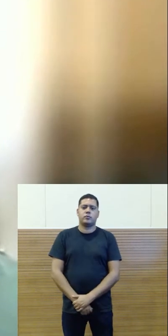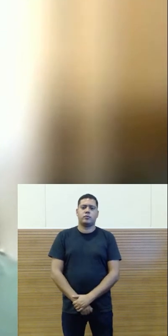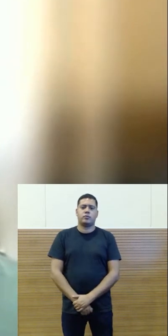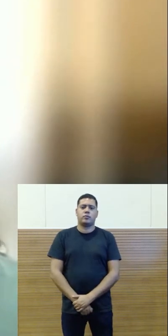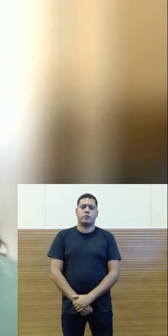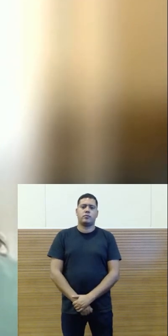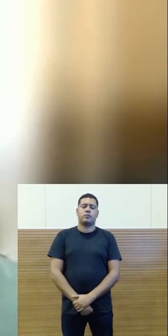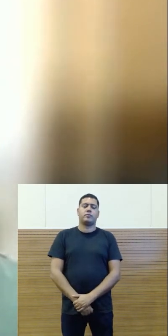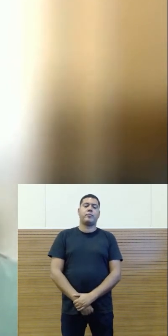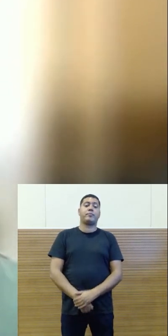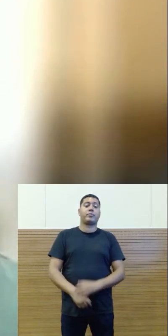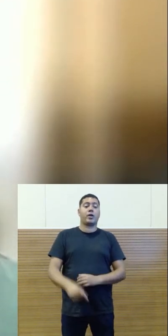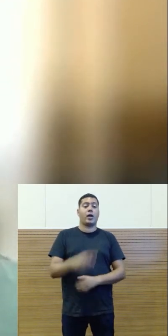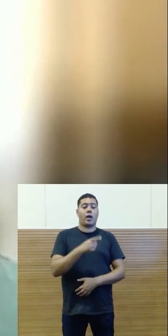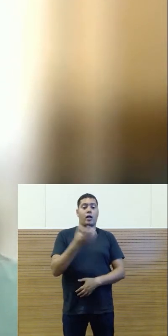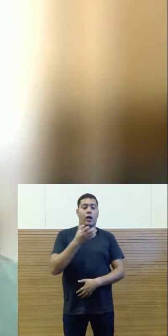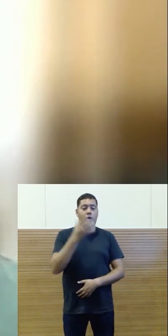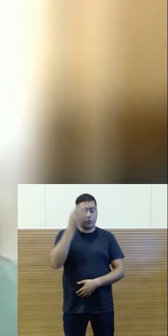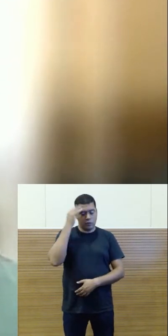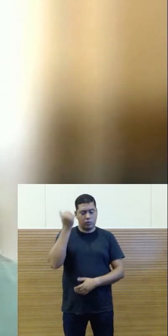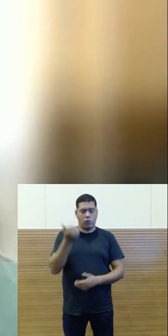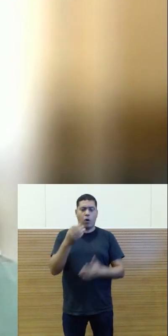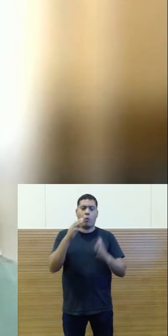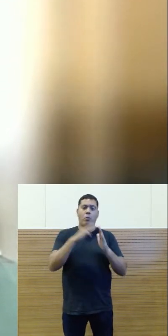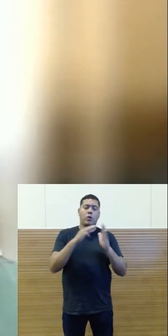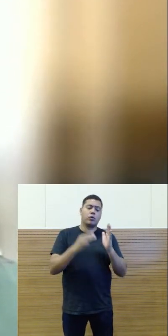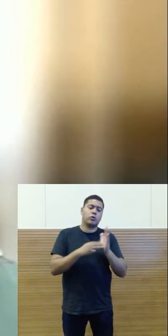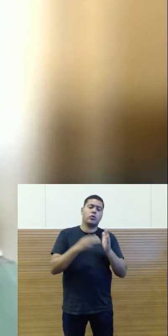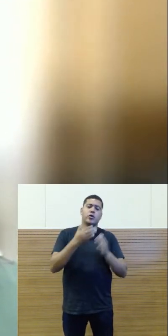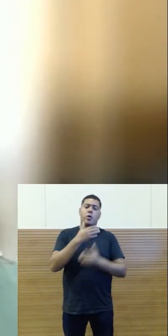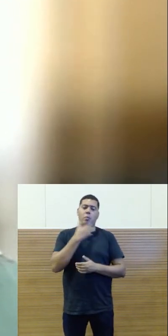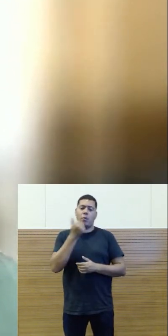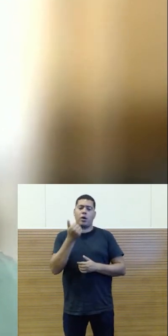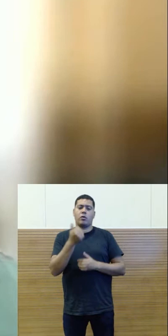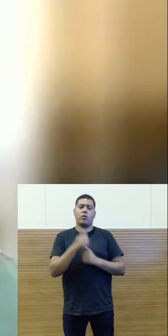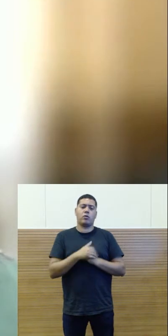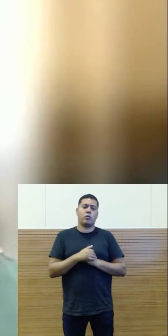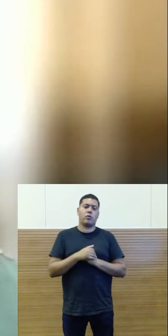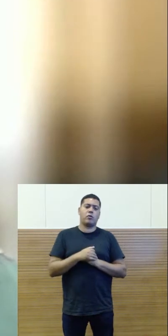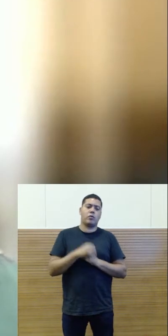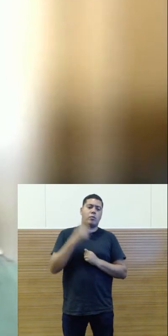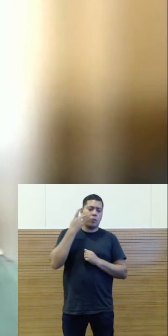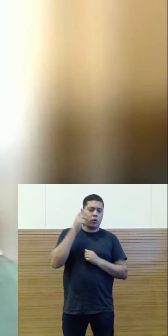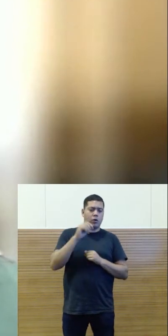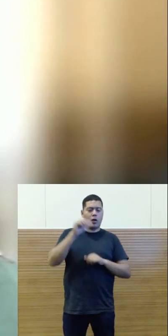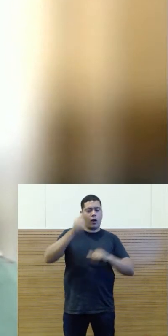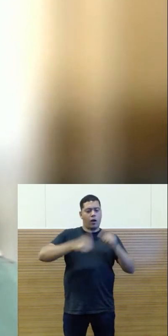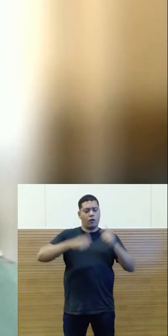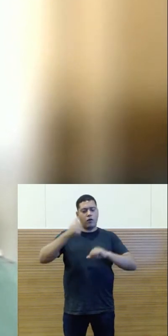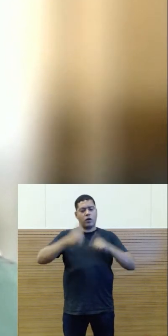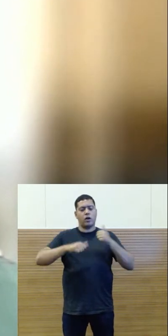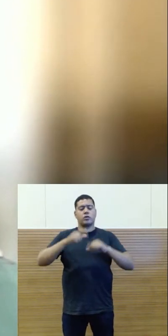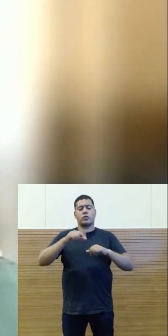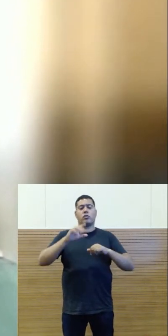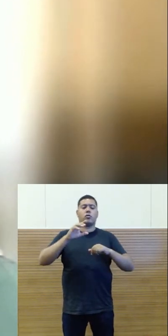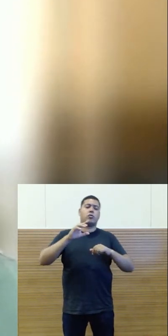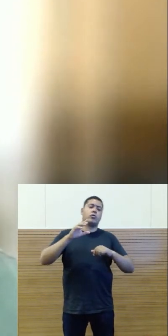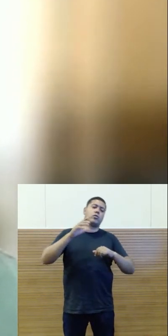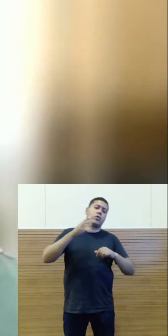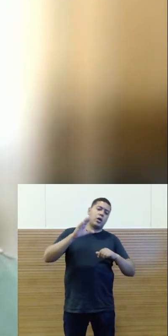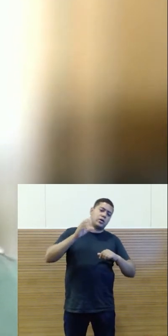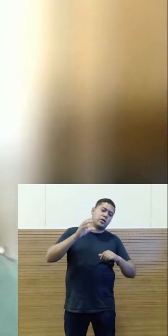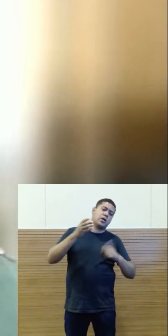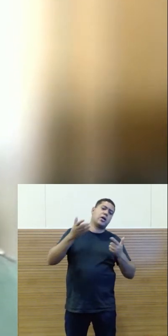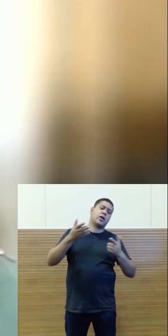mean, should like to know what is the methodology, the most adequate methodology for the evaluation of